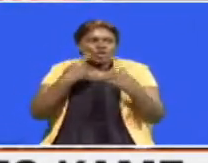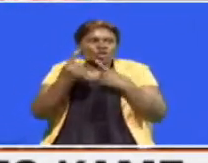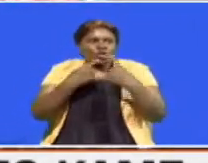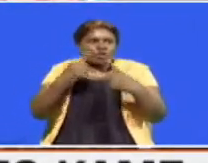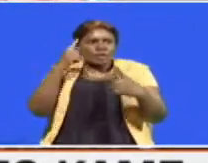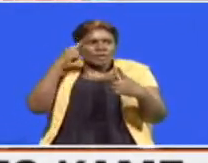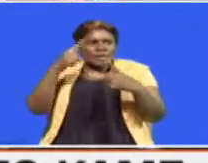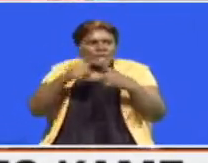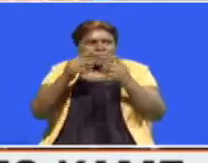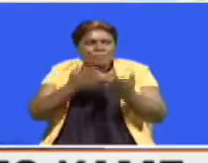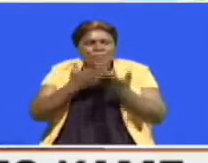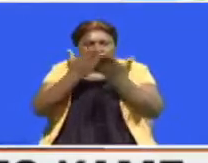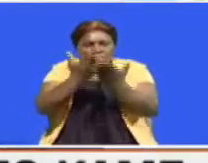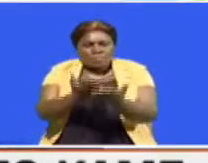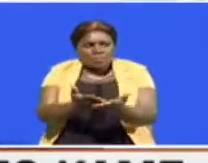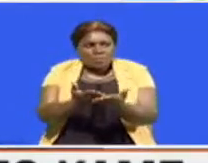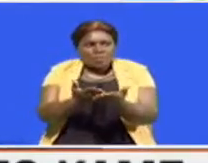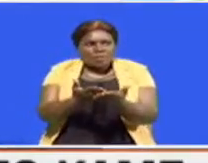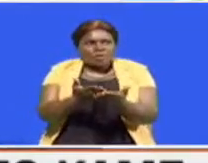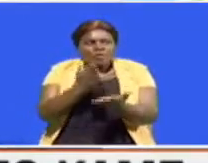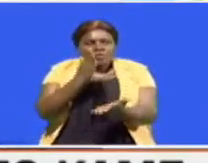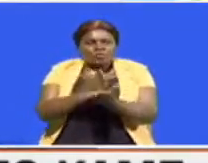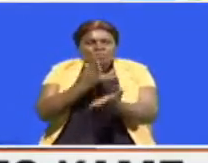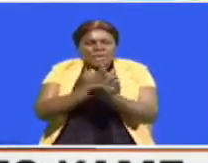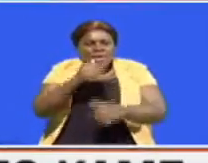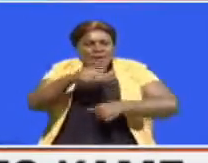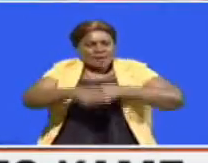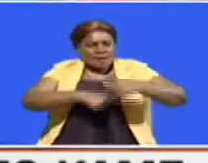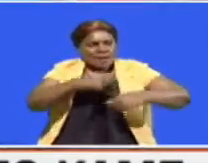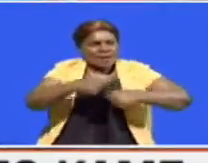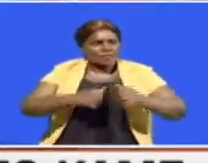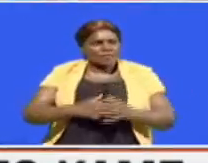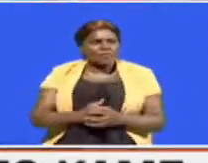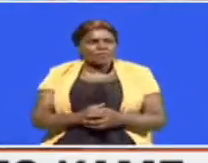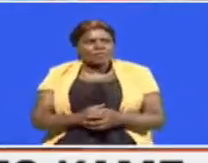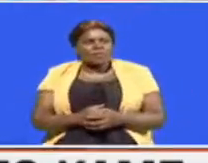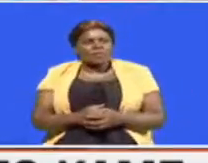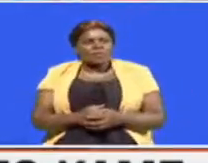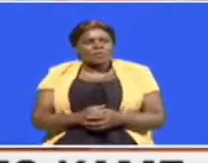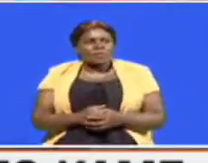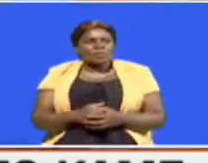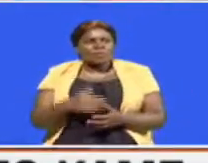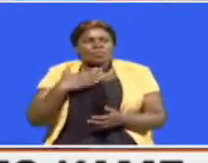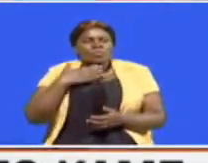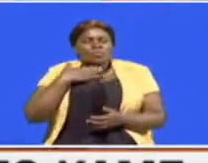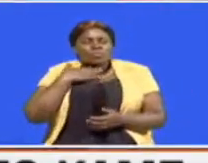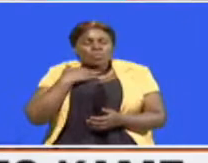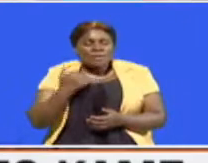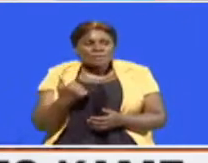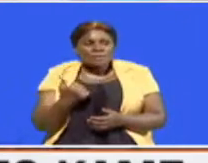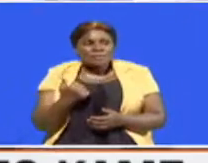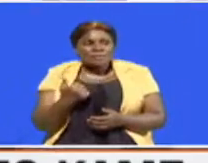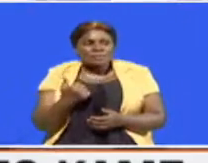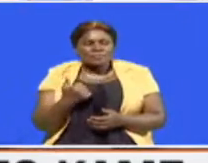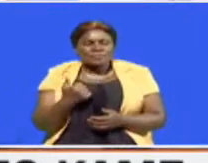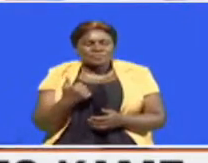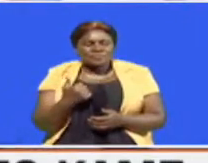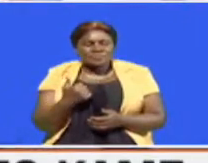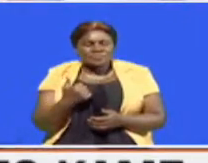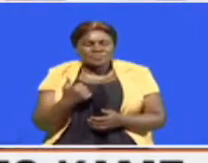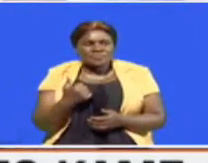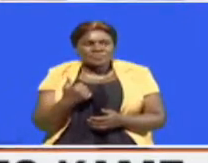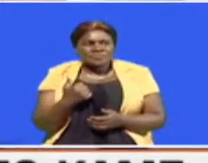azma zilizowasilishwa kuwa uhalisia na vitendo. It's required to be one that is, you know,